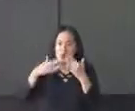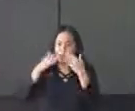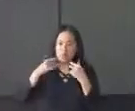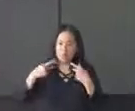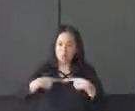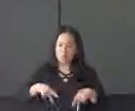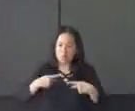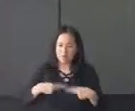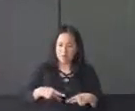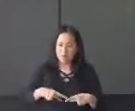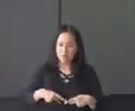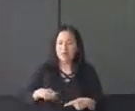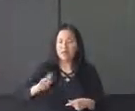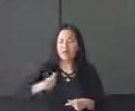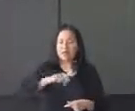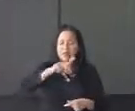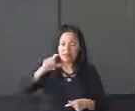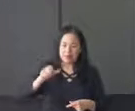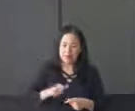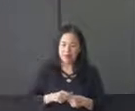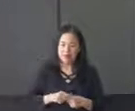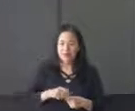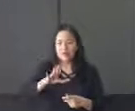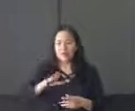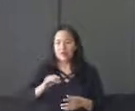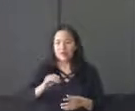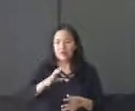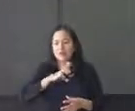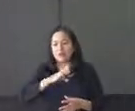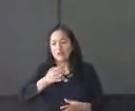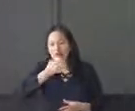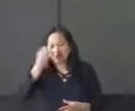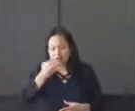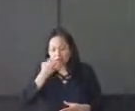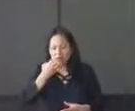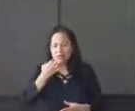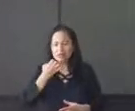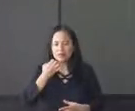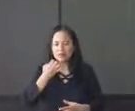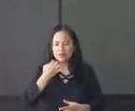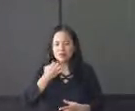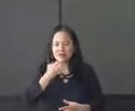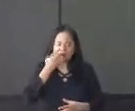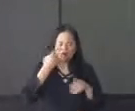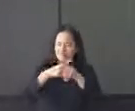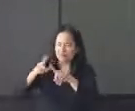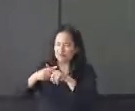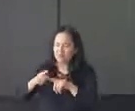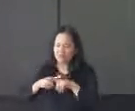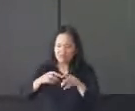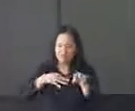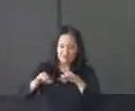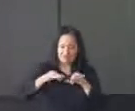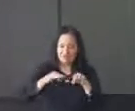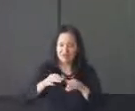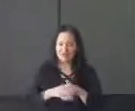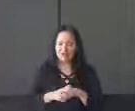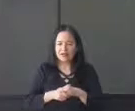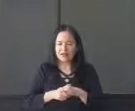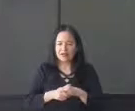ghost town. And in the country, schools were opened. We financed